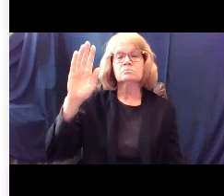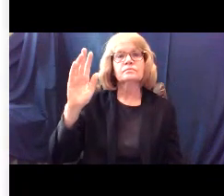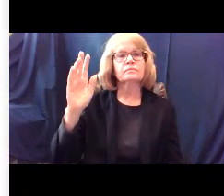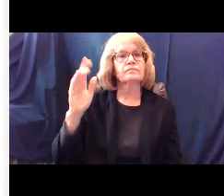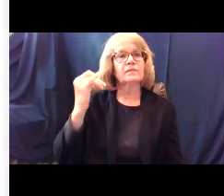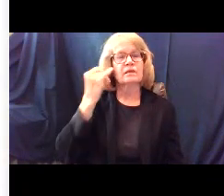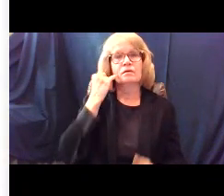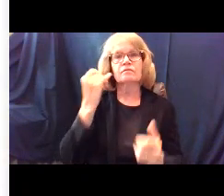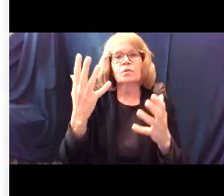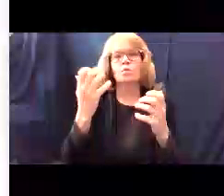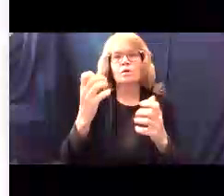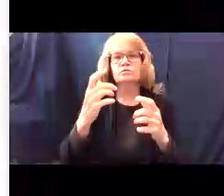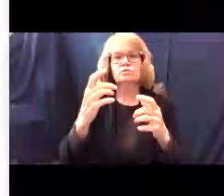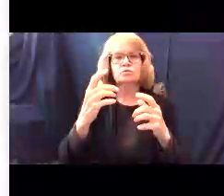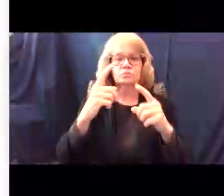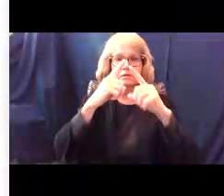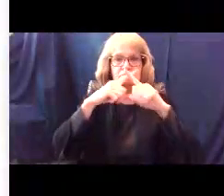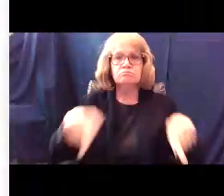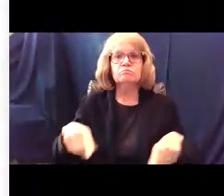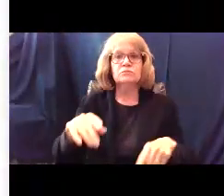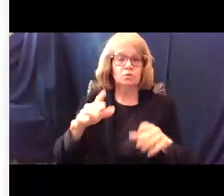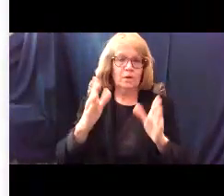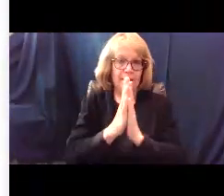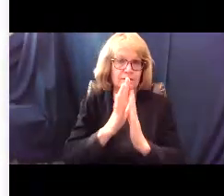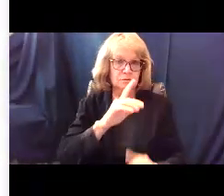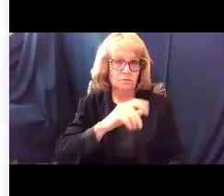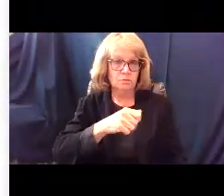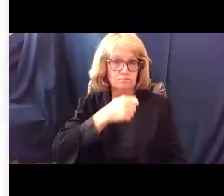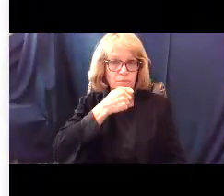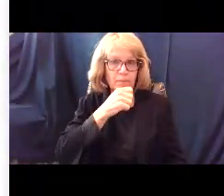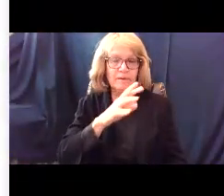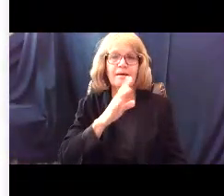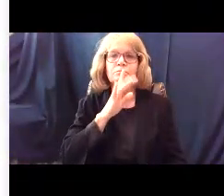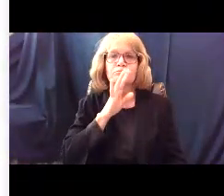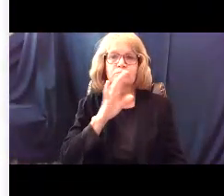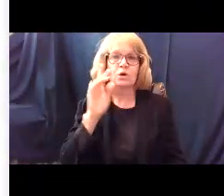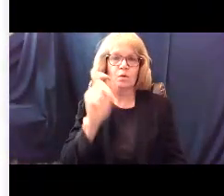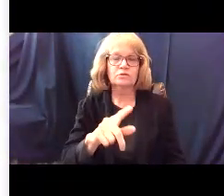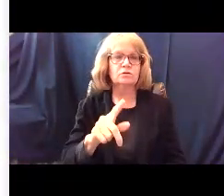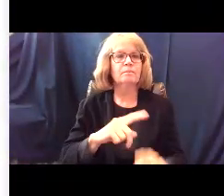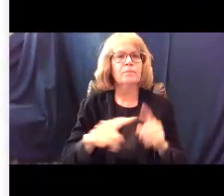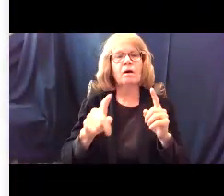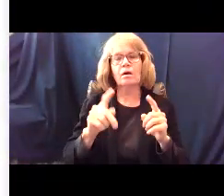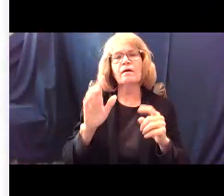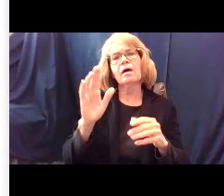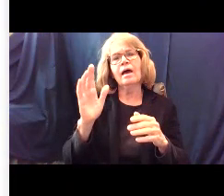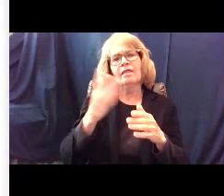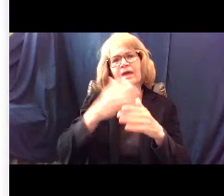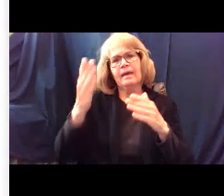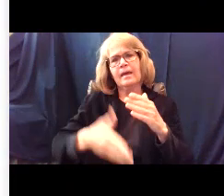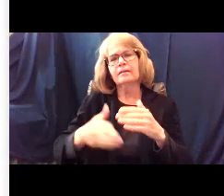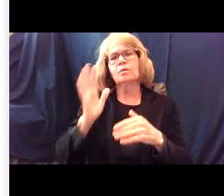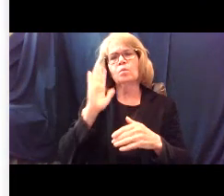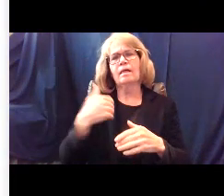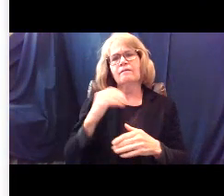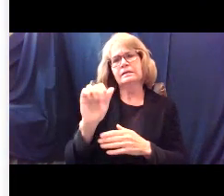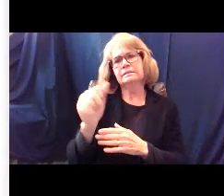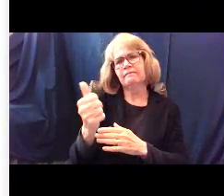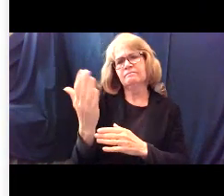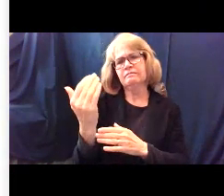you would like to be unmuted to ask a question. But we will strive to dedicate 10 to 15 minutes at the end of the